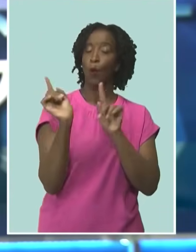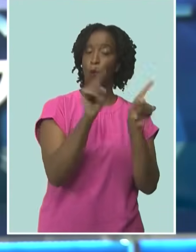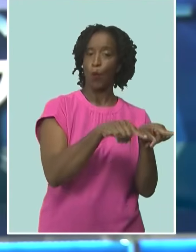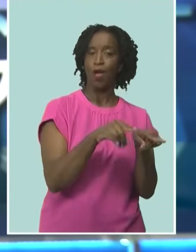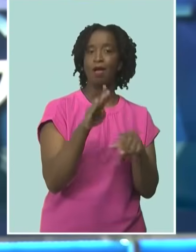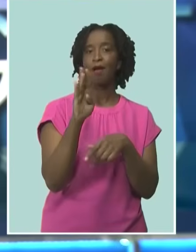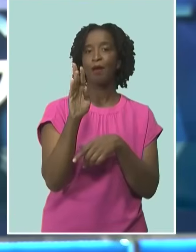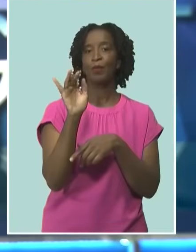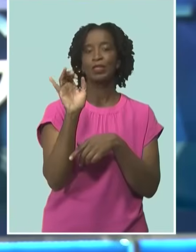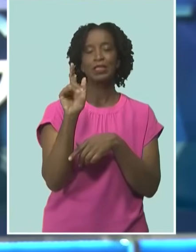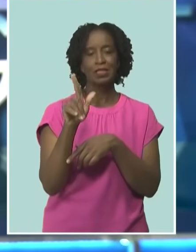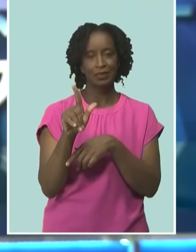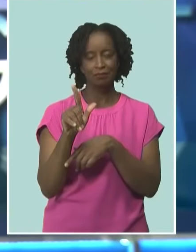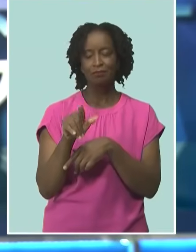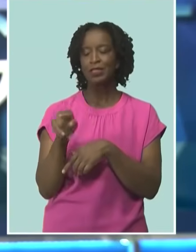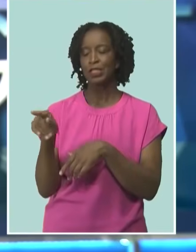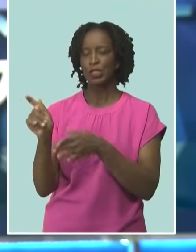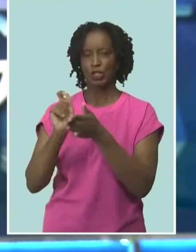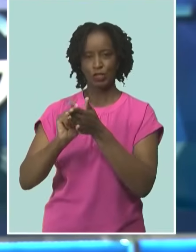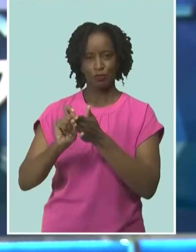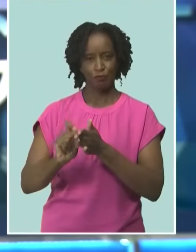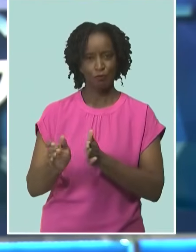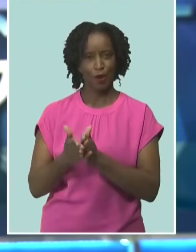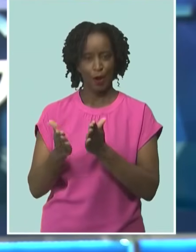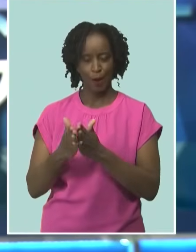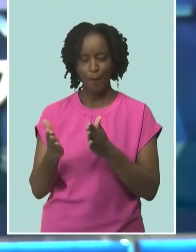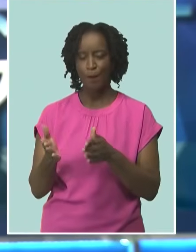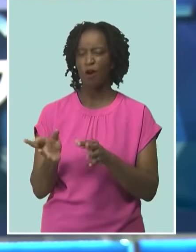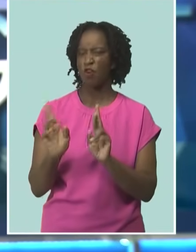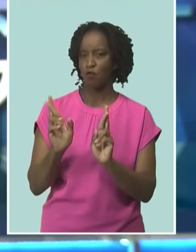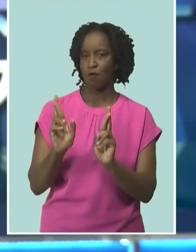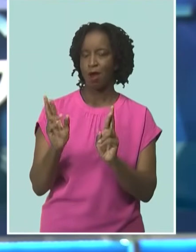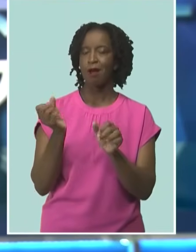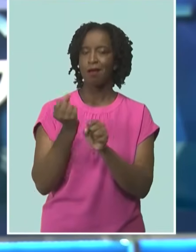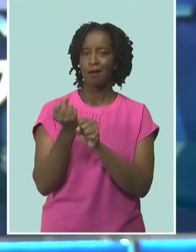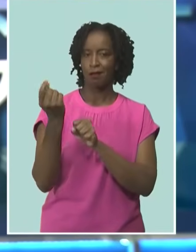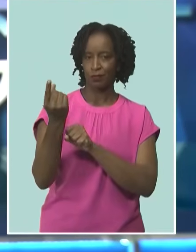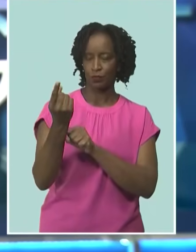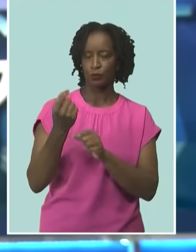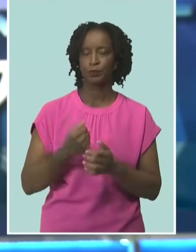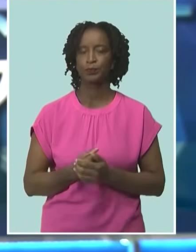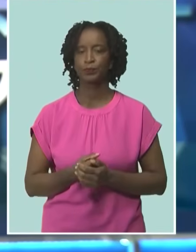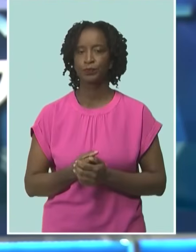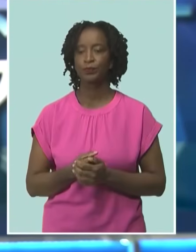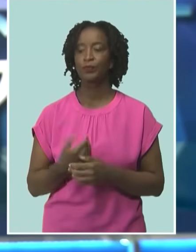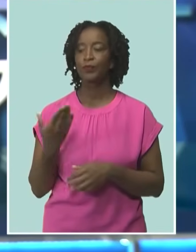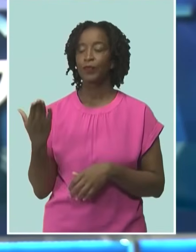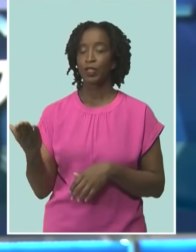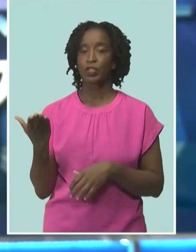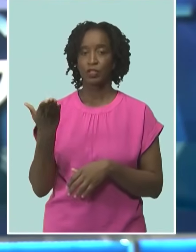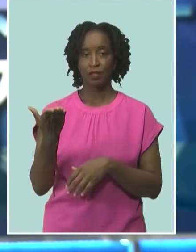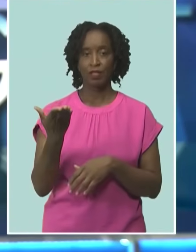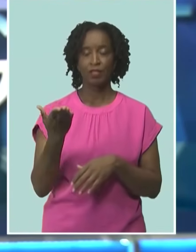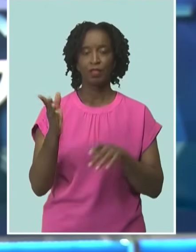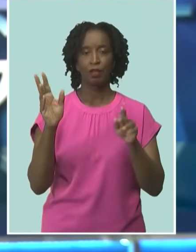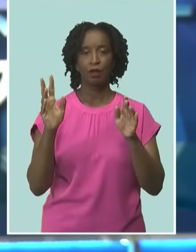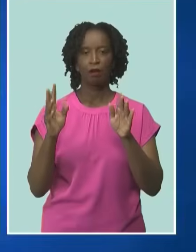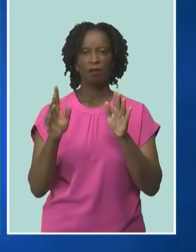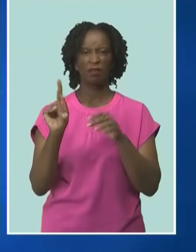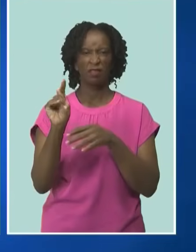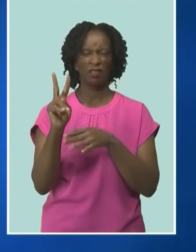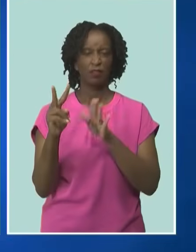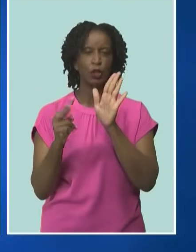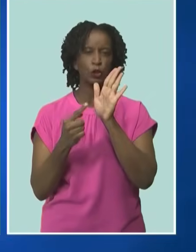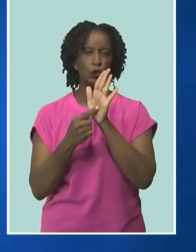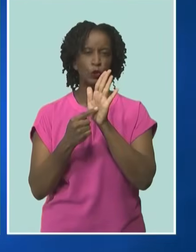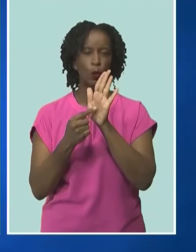and will be available next year. Professor Rocha was a guest on TV8's Morning Barbados. It's a